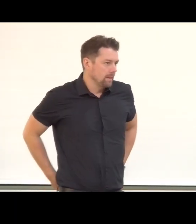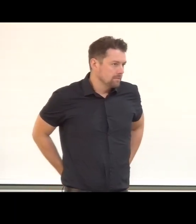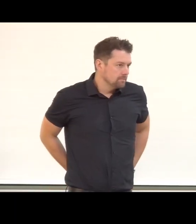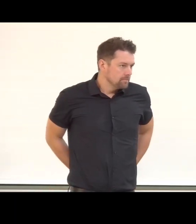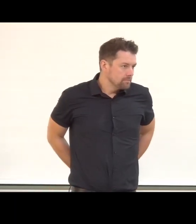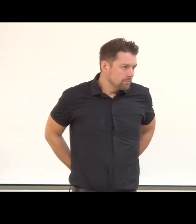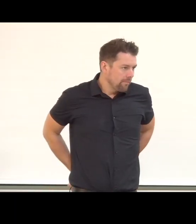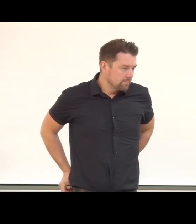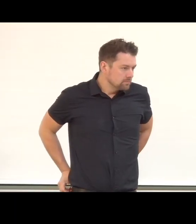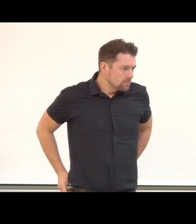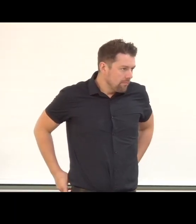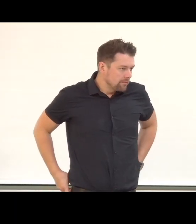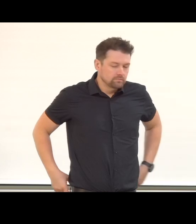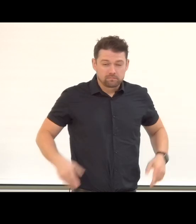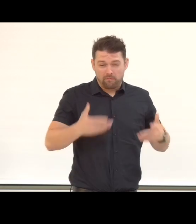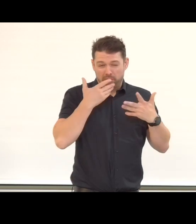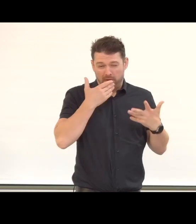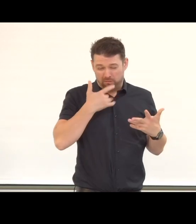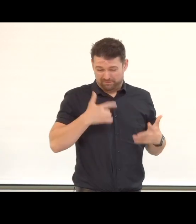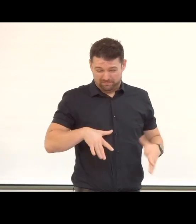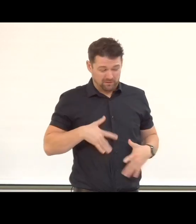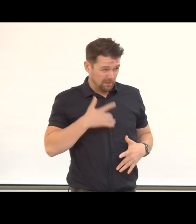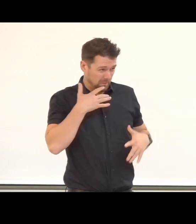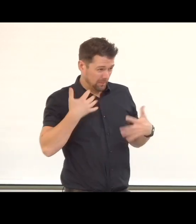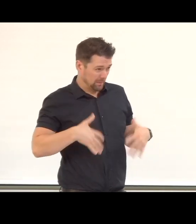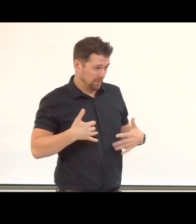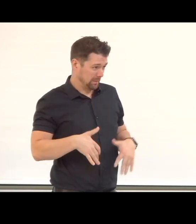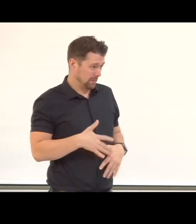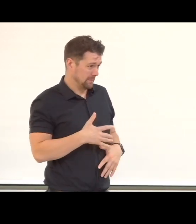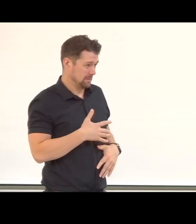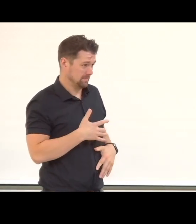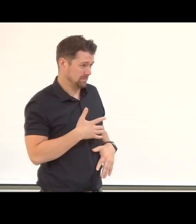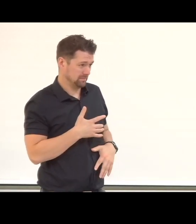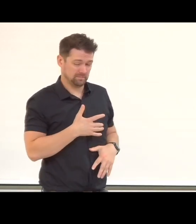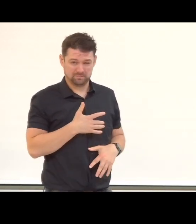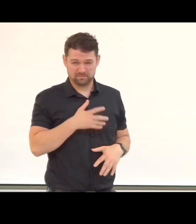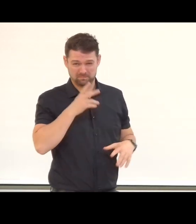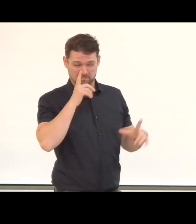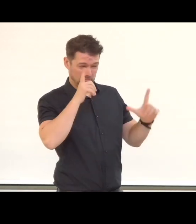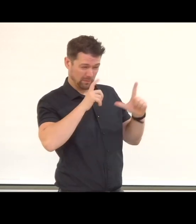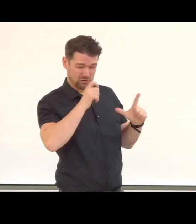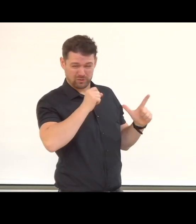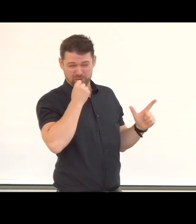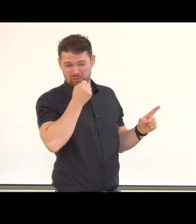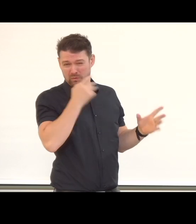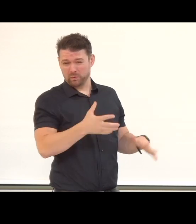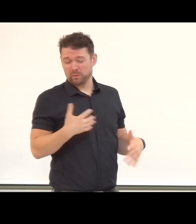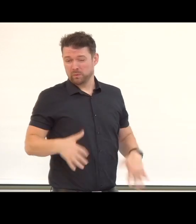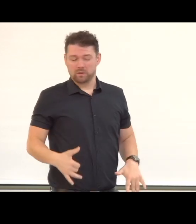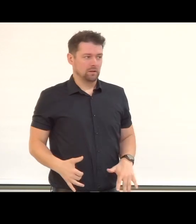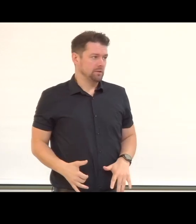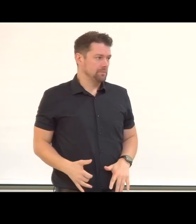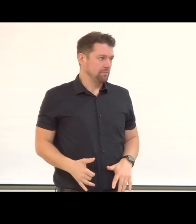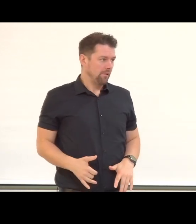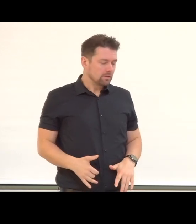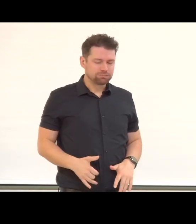So thank you guys. I think it's amazing that, I think that and the news. It was amazing to see those images again because, what